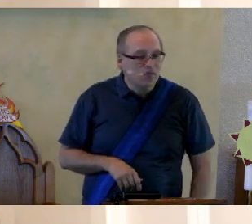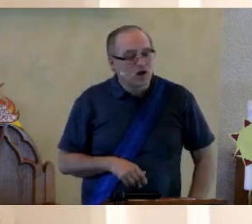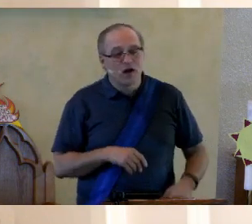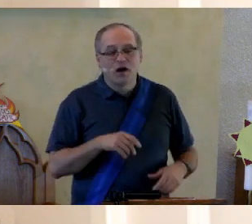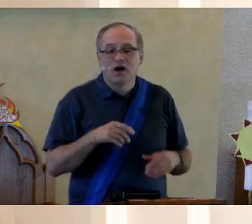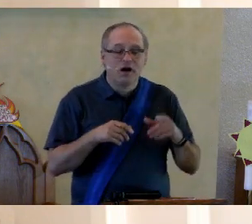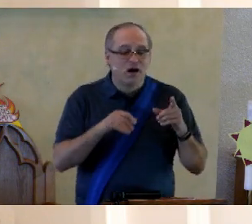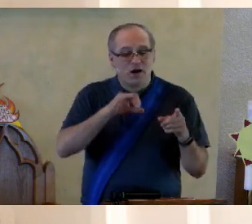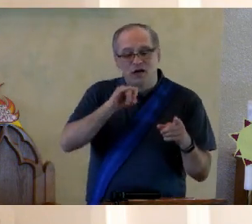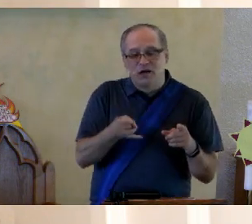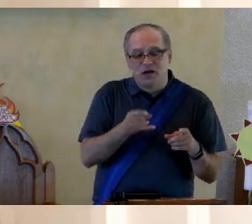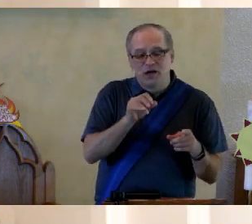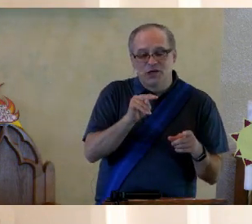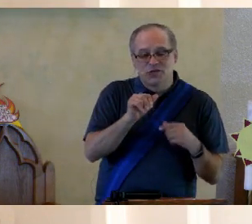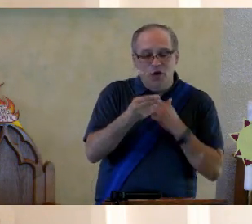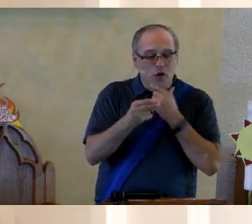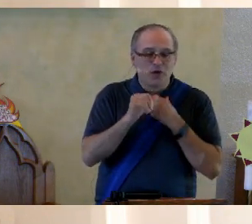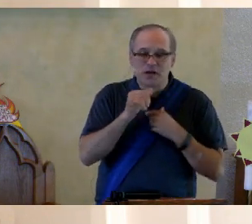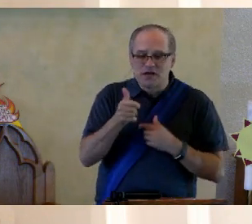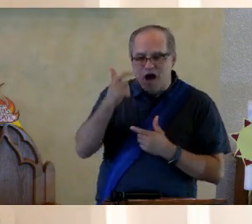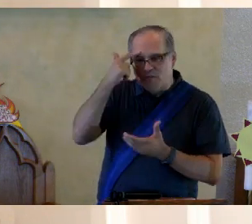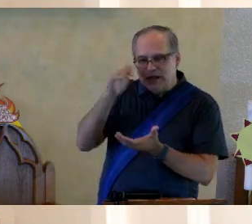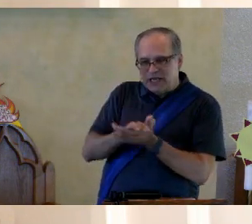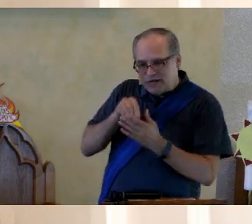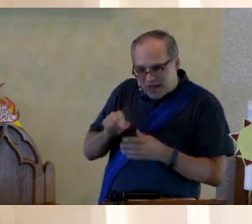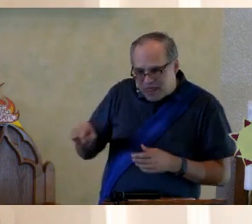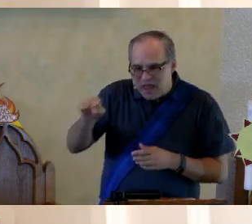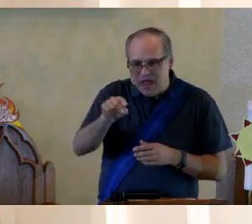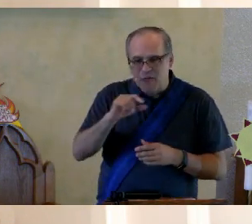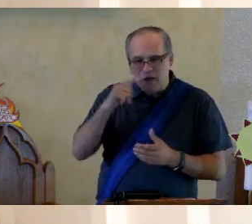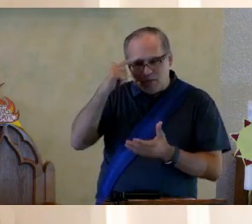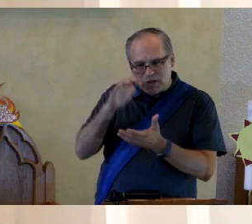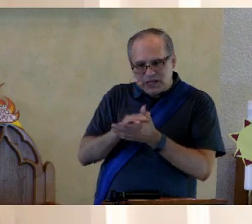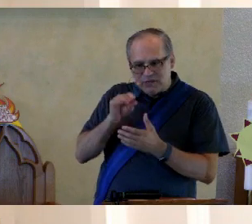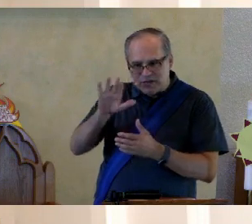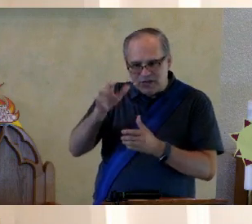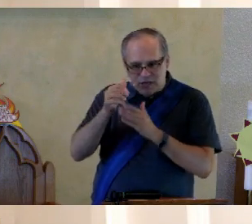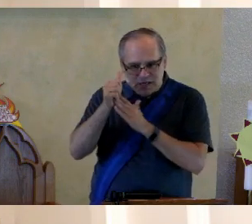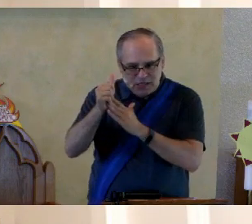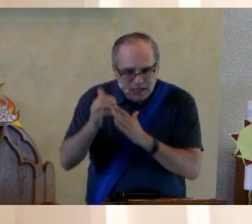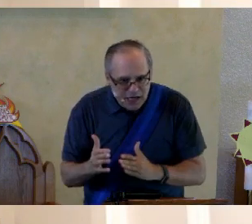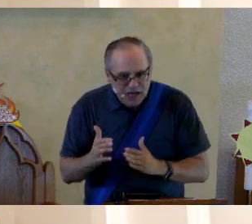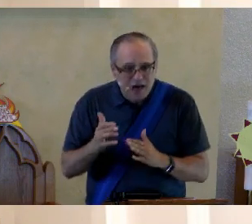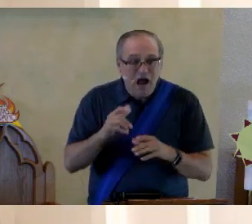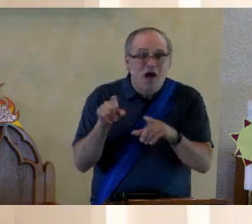people of Nineveh and its leadership, he underestimated the power of God to